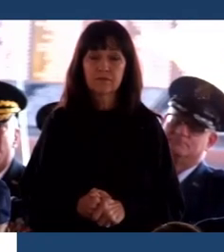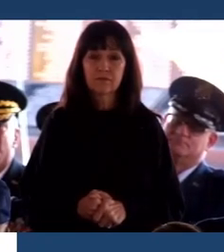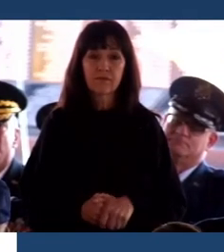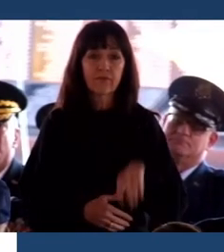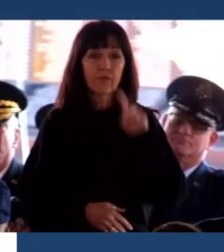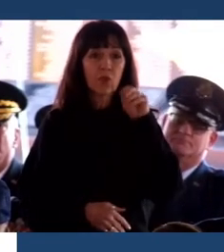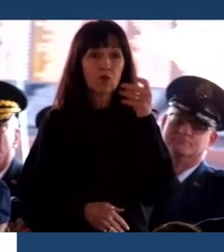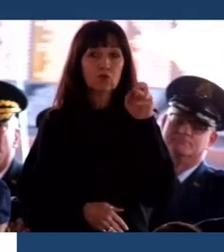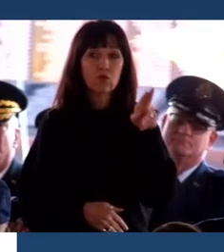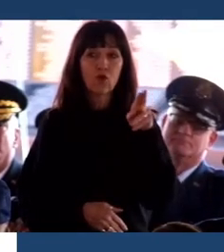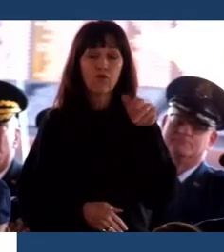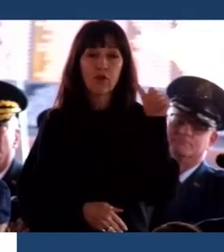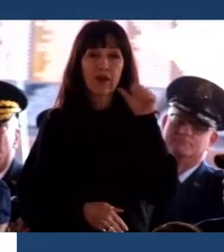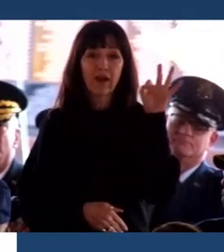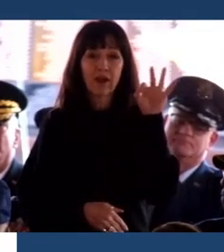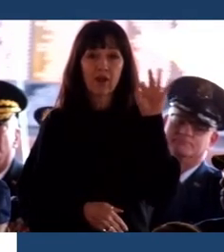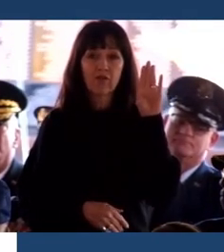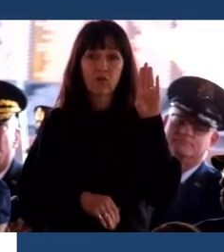Dover Air Force Base.